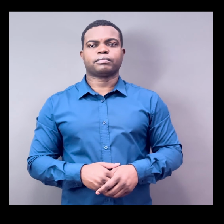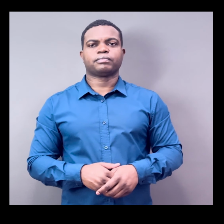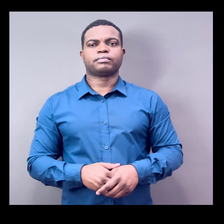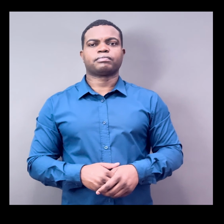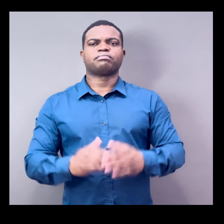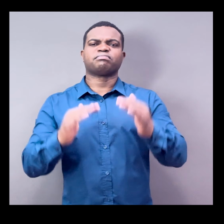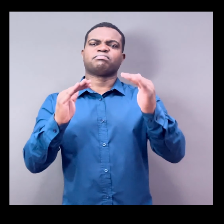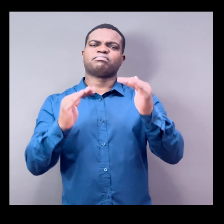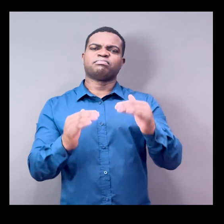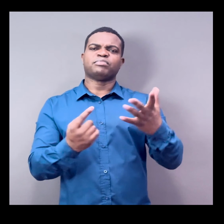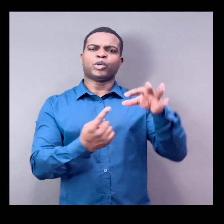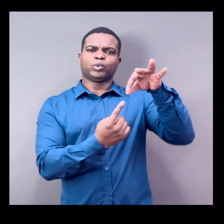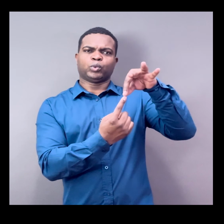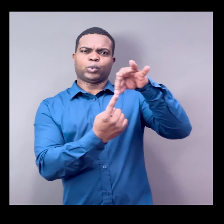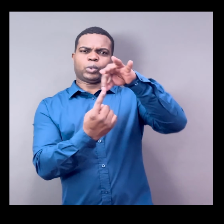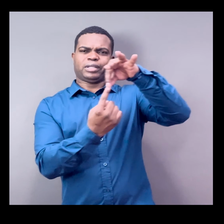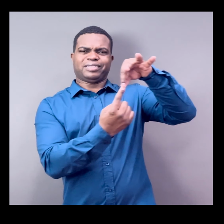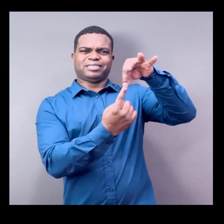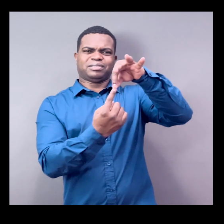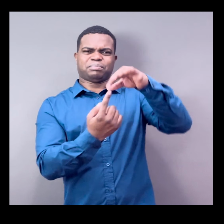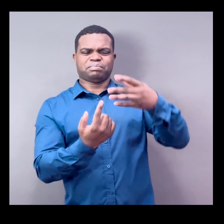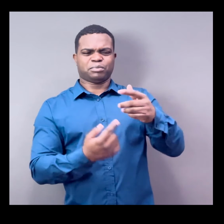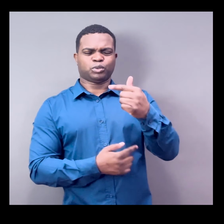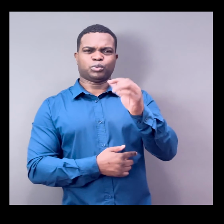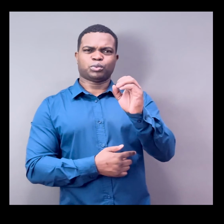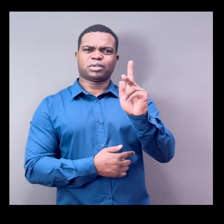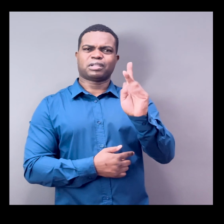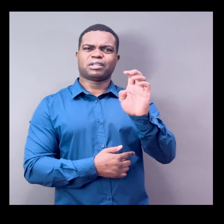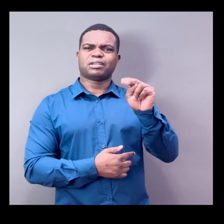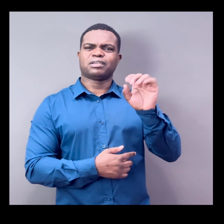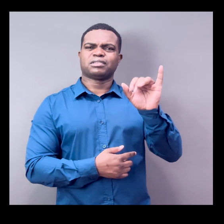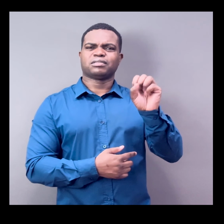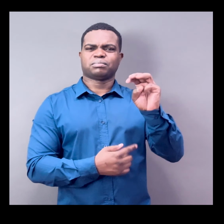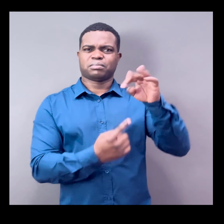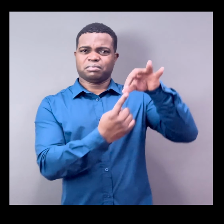tokenism. But tokenism means that